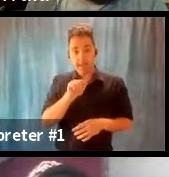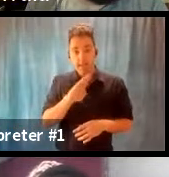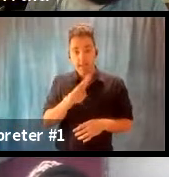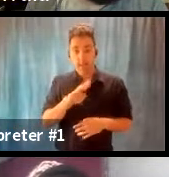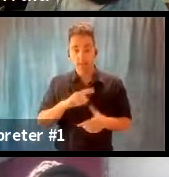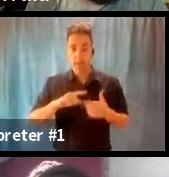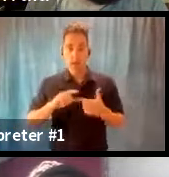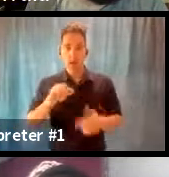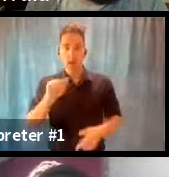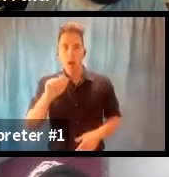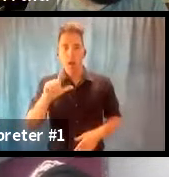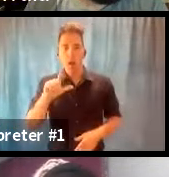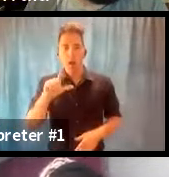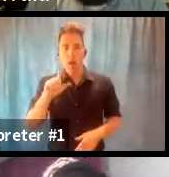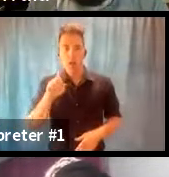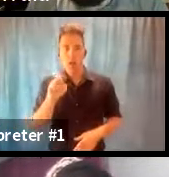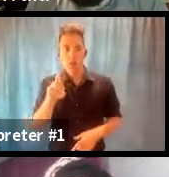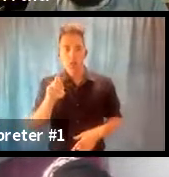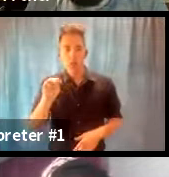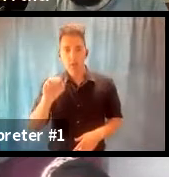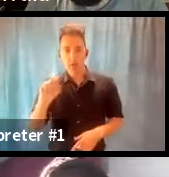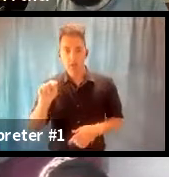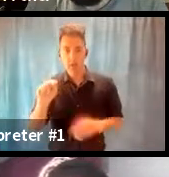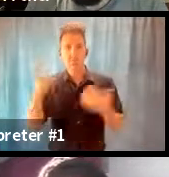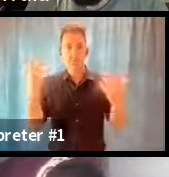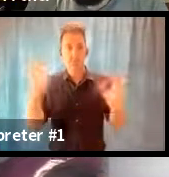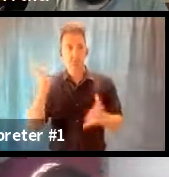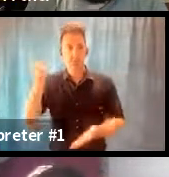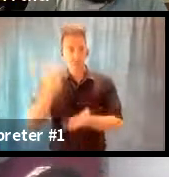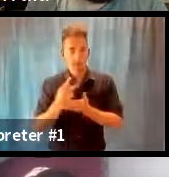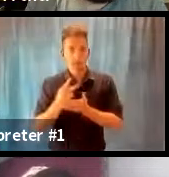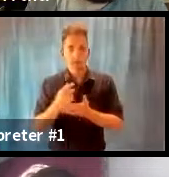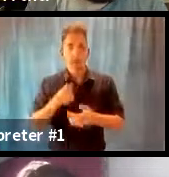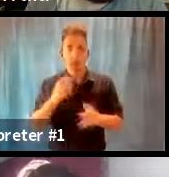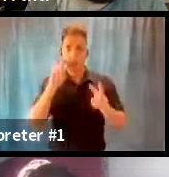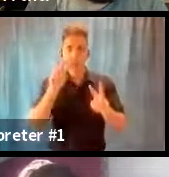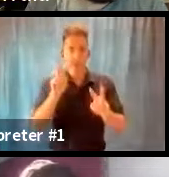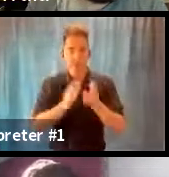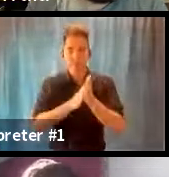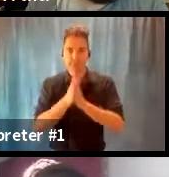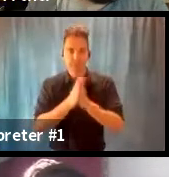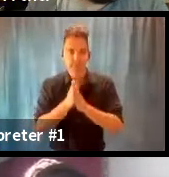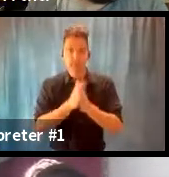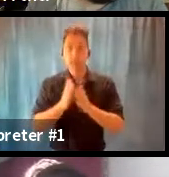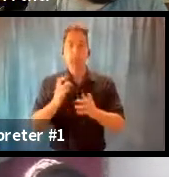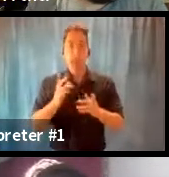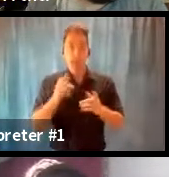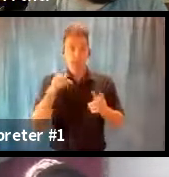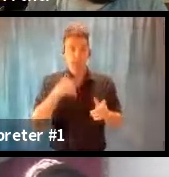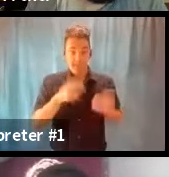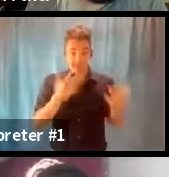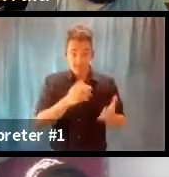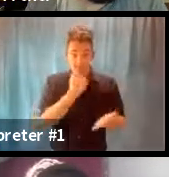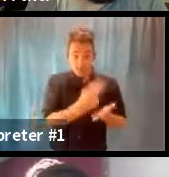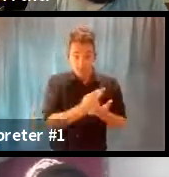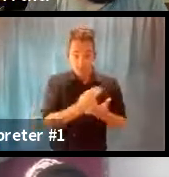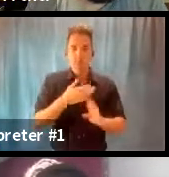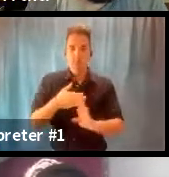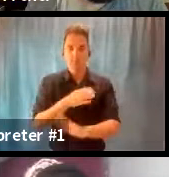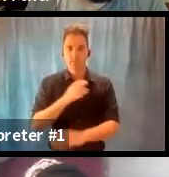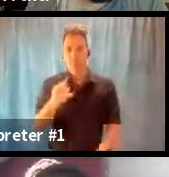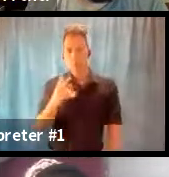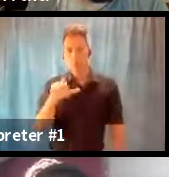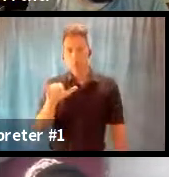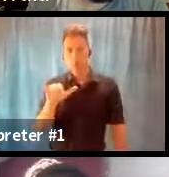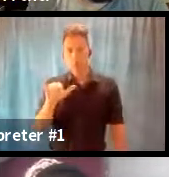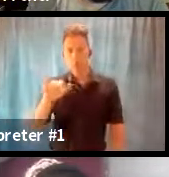elected officials in order to deliver direct relief to residents by July 1st. The deadline to approve the city's budget